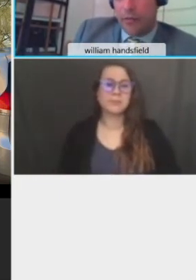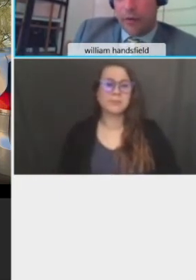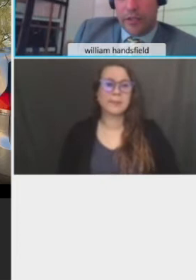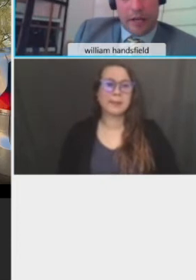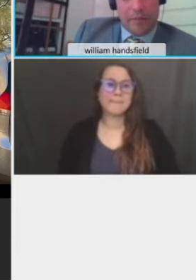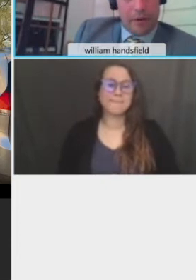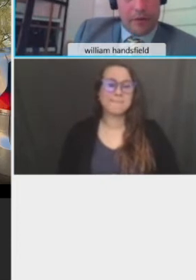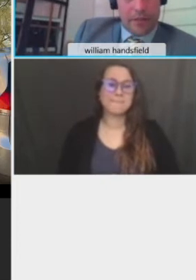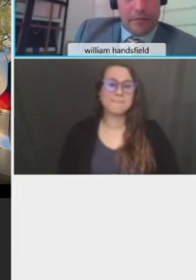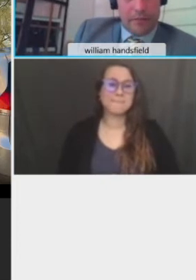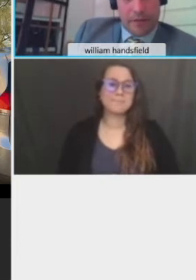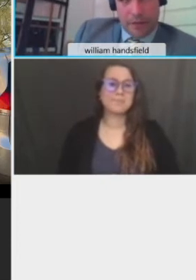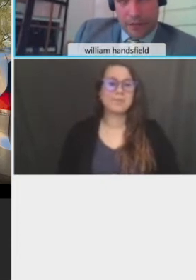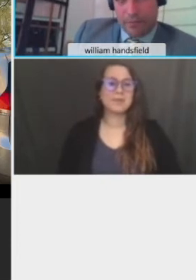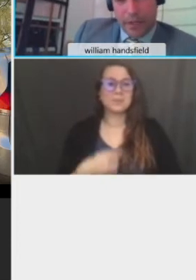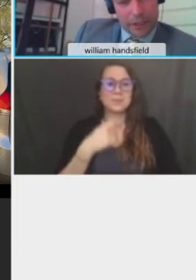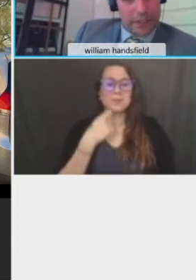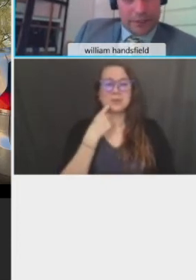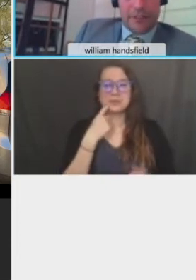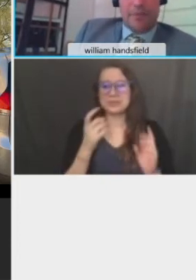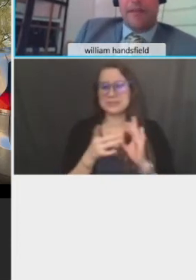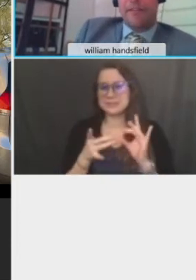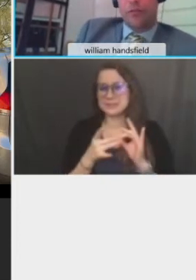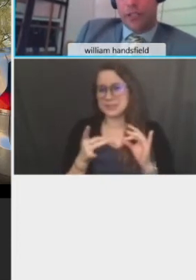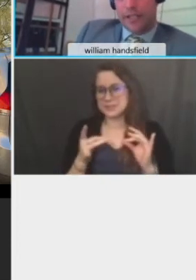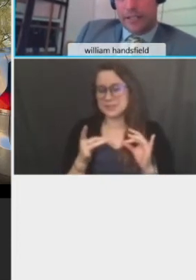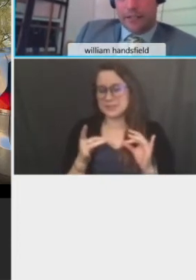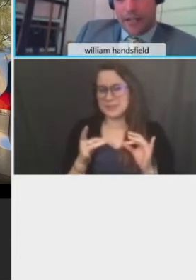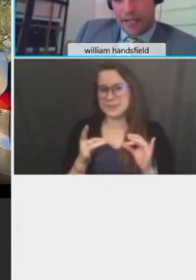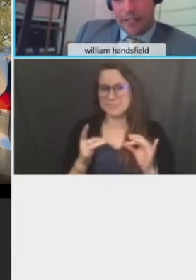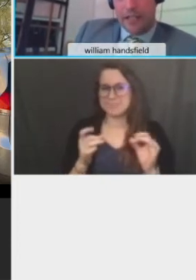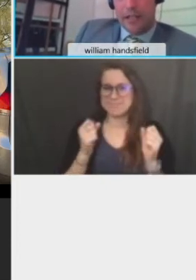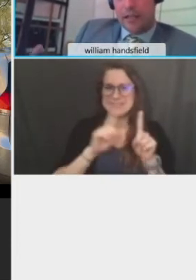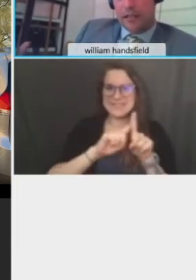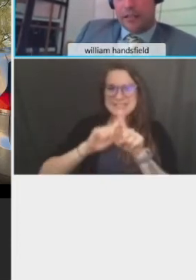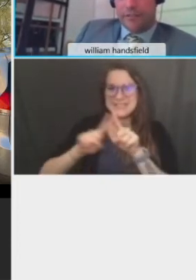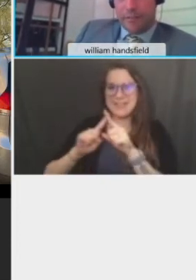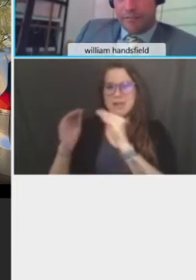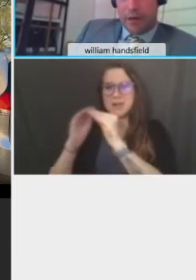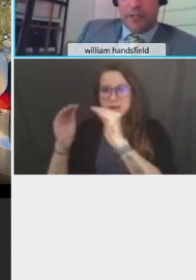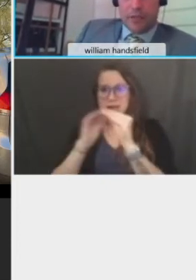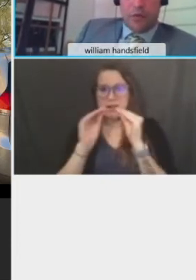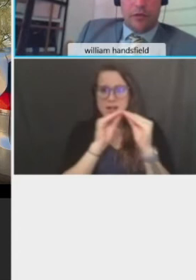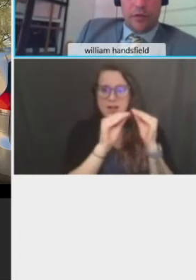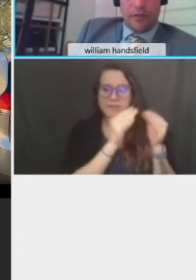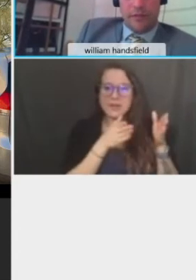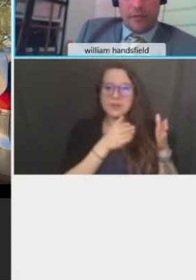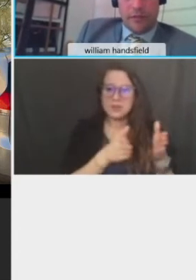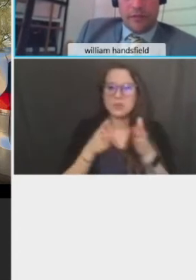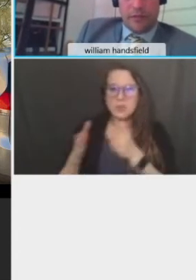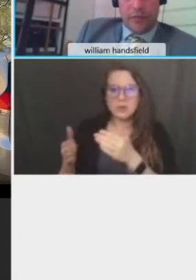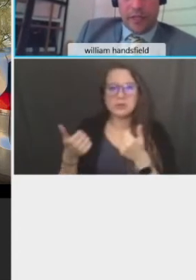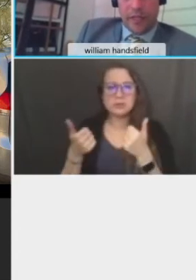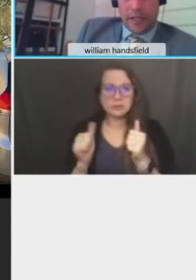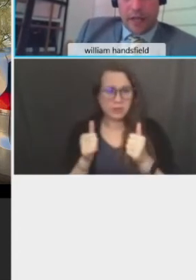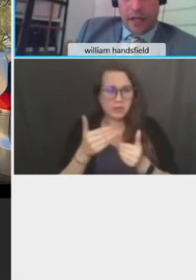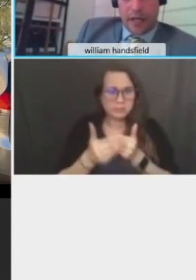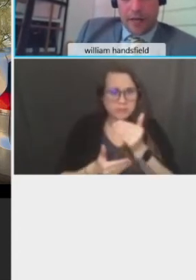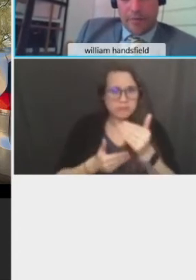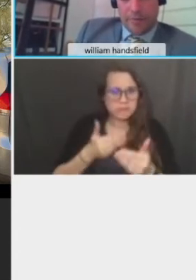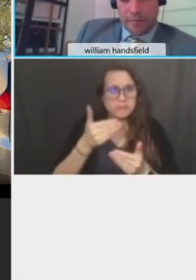as we were talking about earlier, there's a bunch of different repavings. We're trying to synchronize the different parts of the work with so